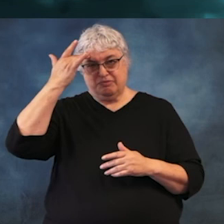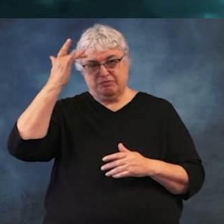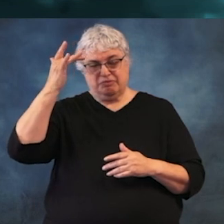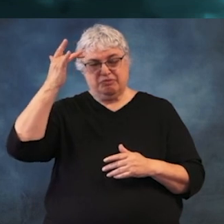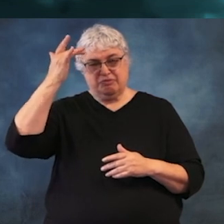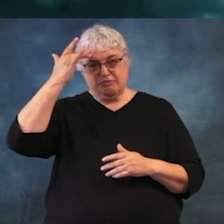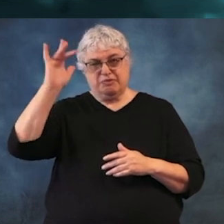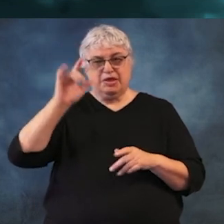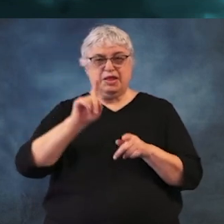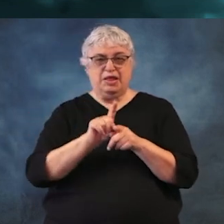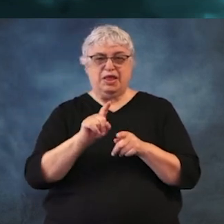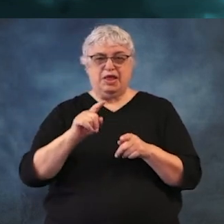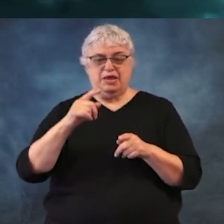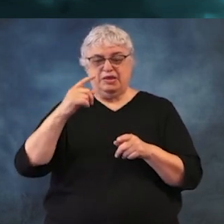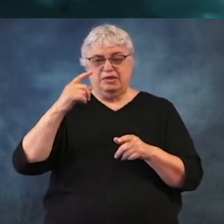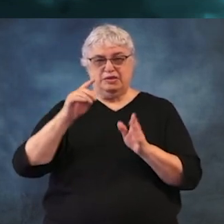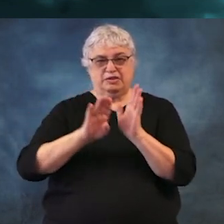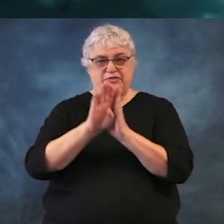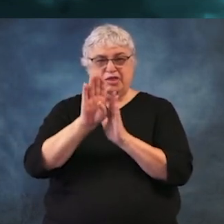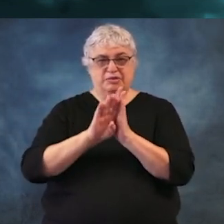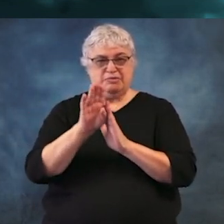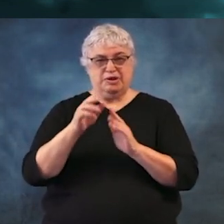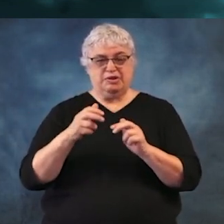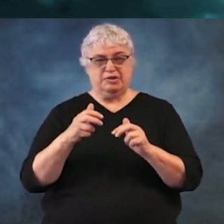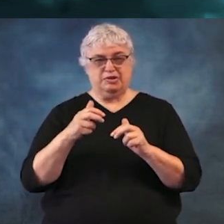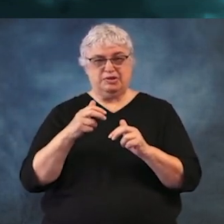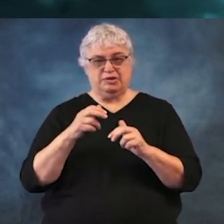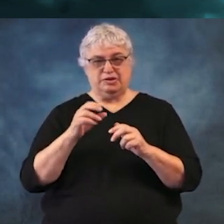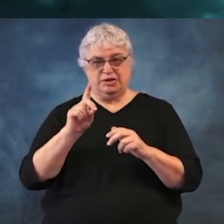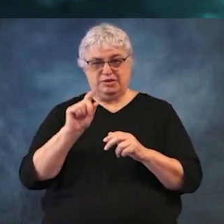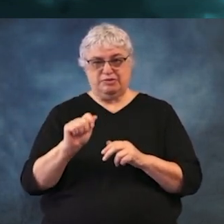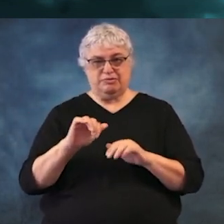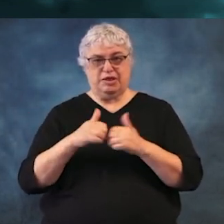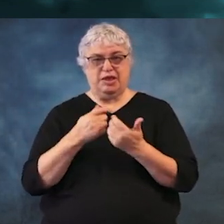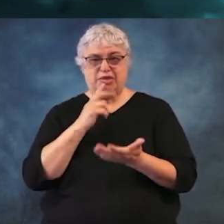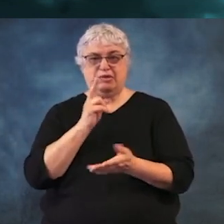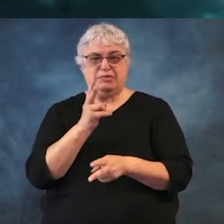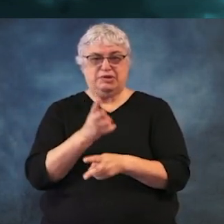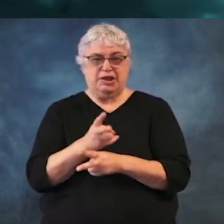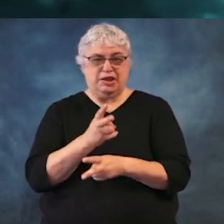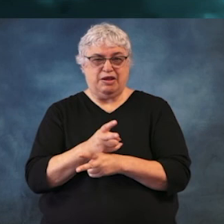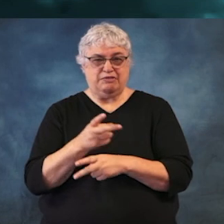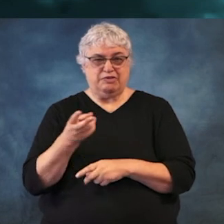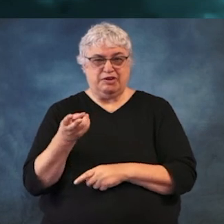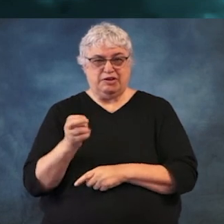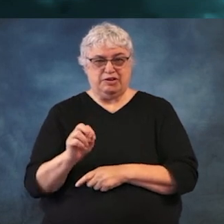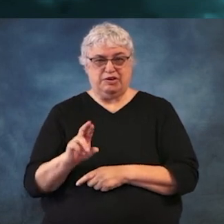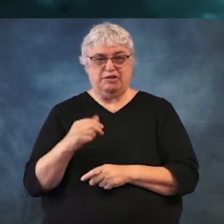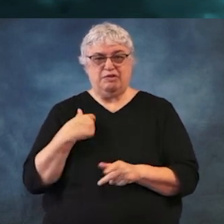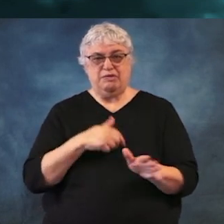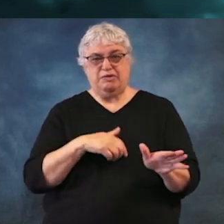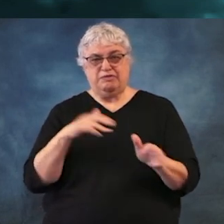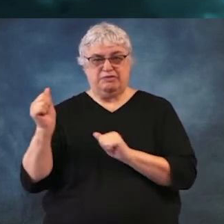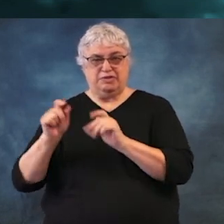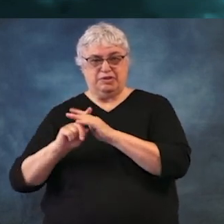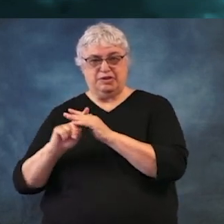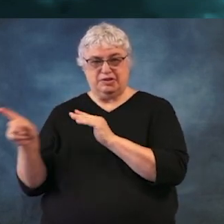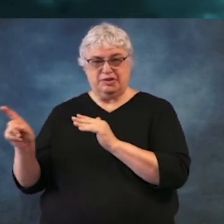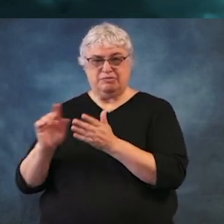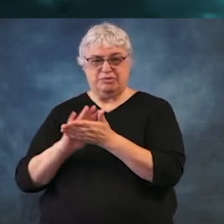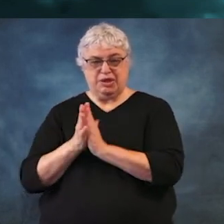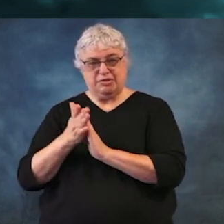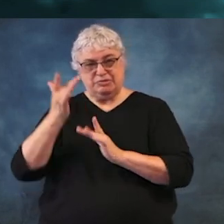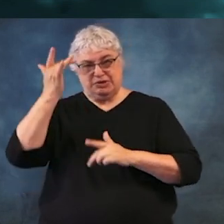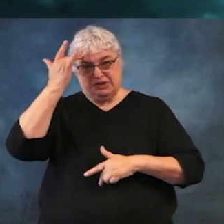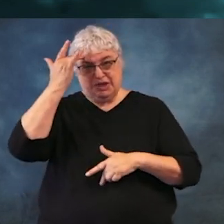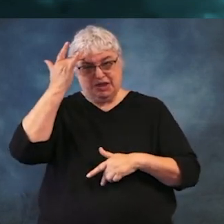medically complex, how she's going to be cared for appropriately, especially if we have to evacuate out of town and she becomes